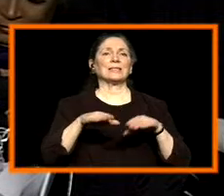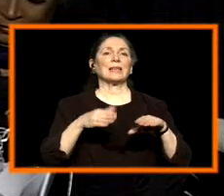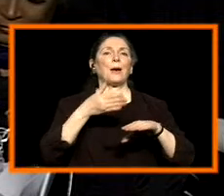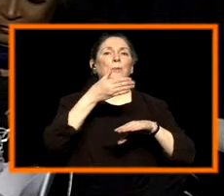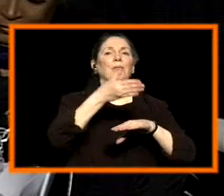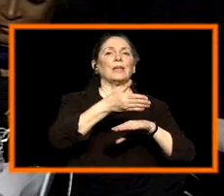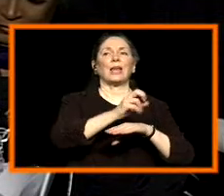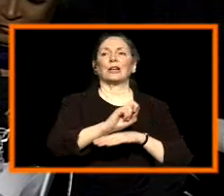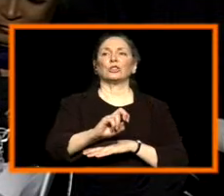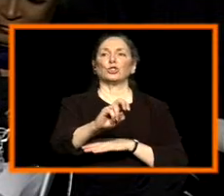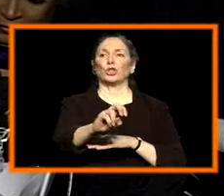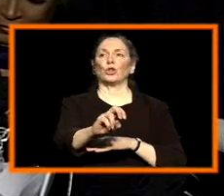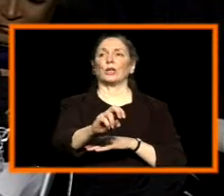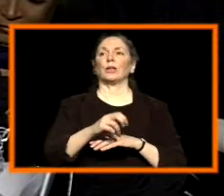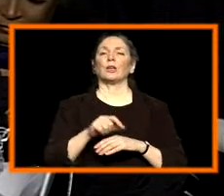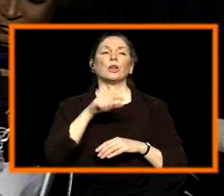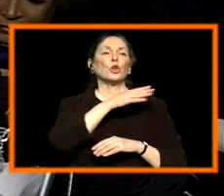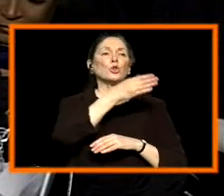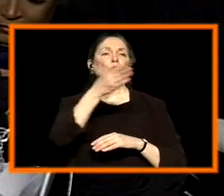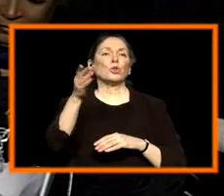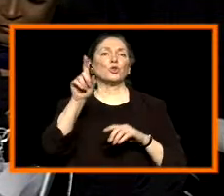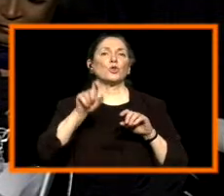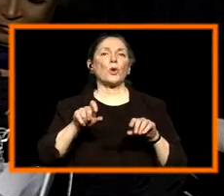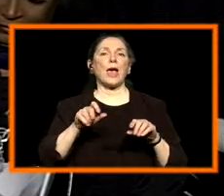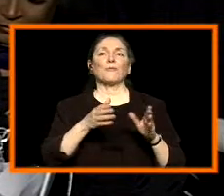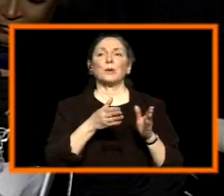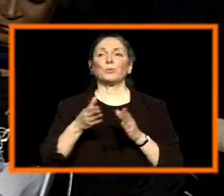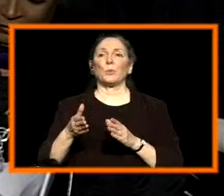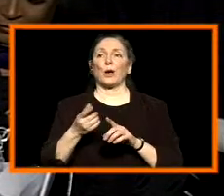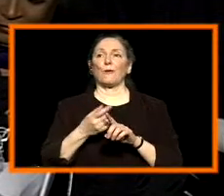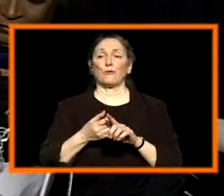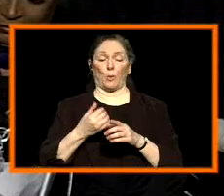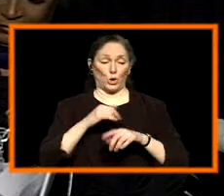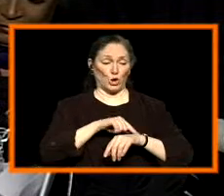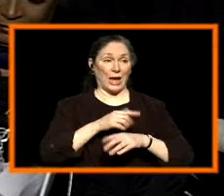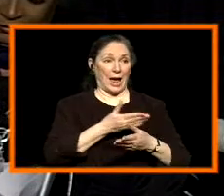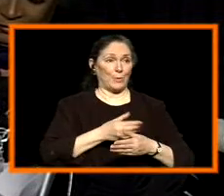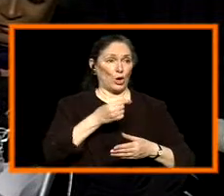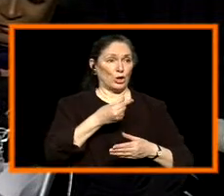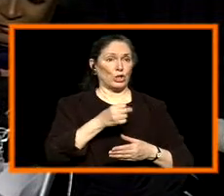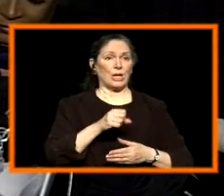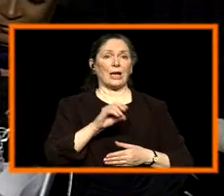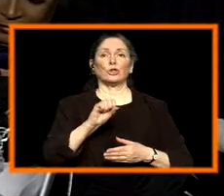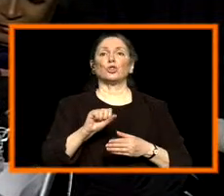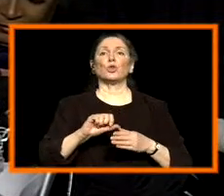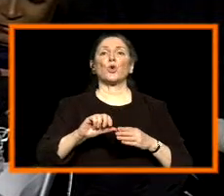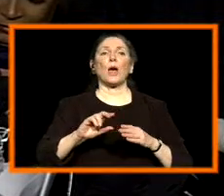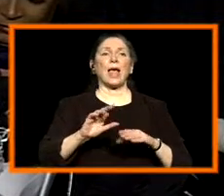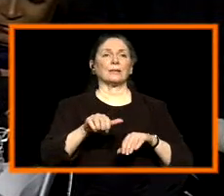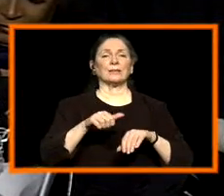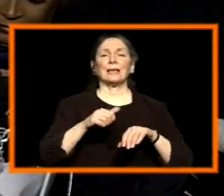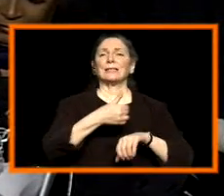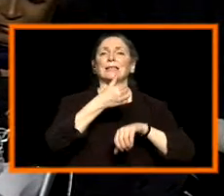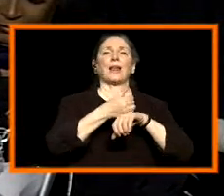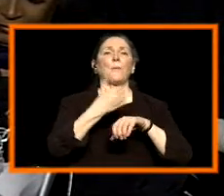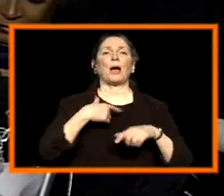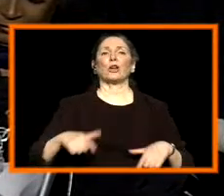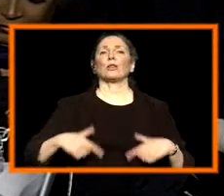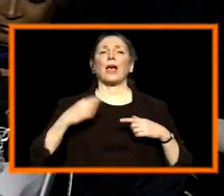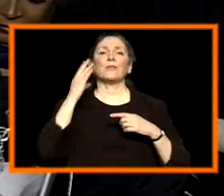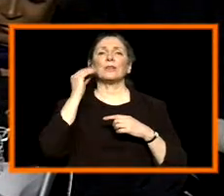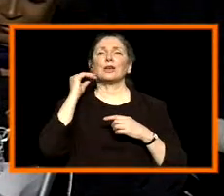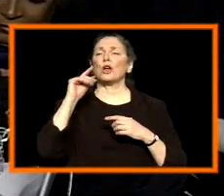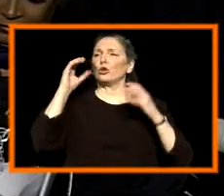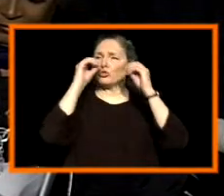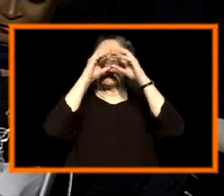next journey. You have been prepared by your time here at GSU and sharpened by your life's experiences. Dreams